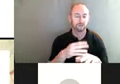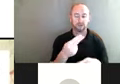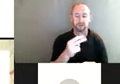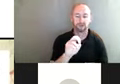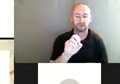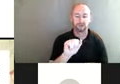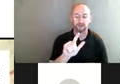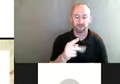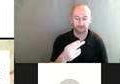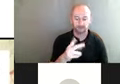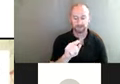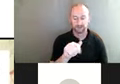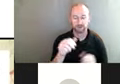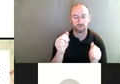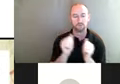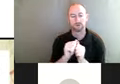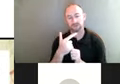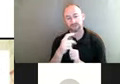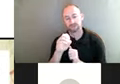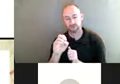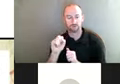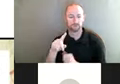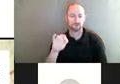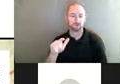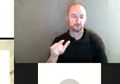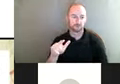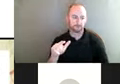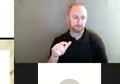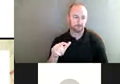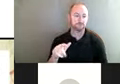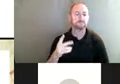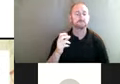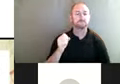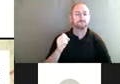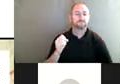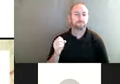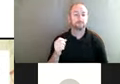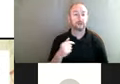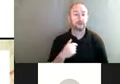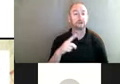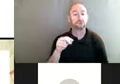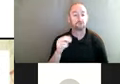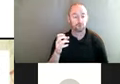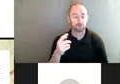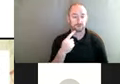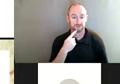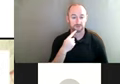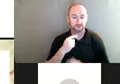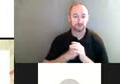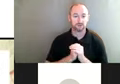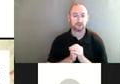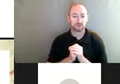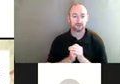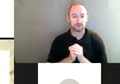with geospatial here at the end. So I do want to state that